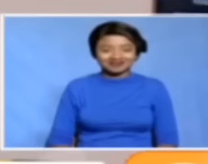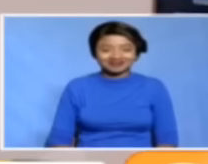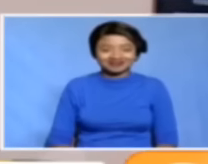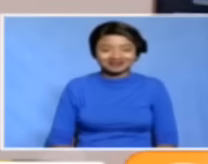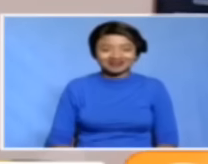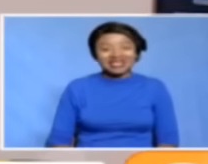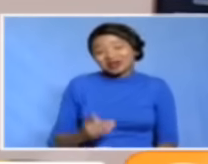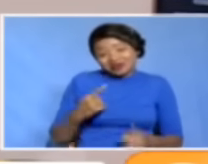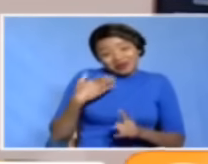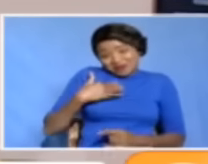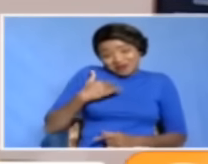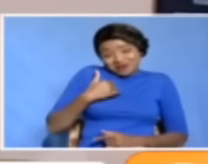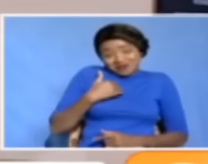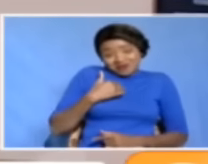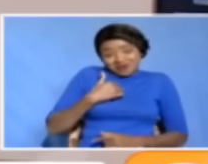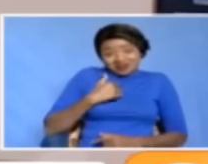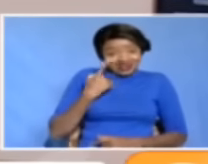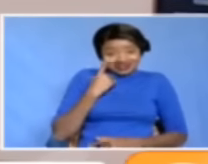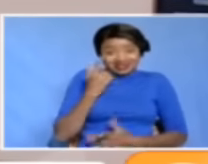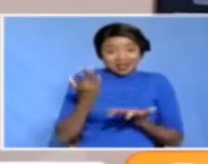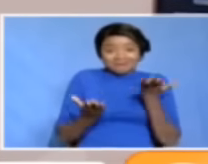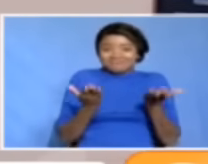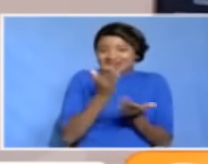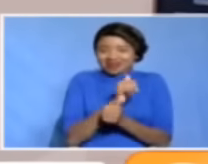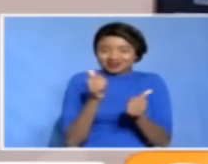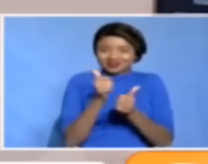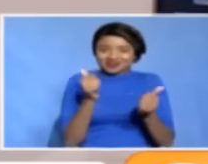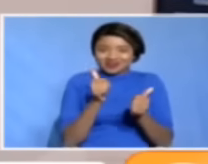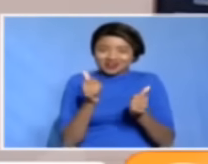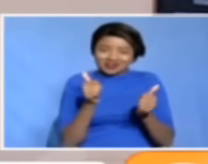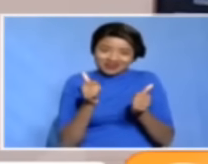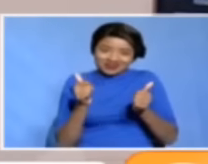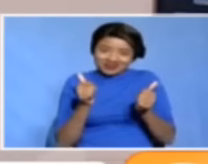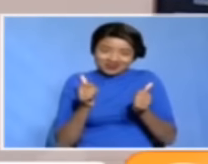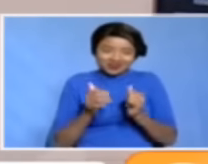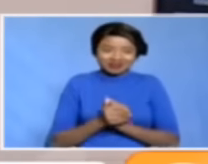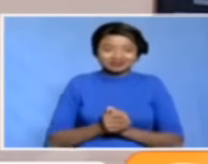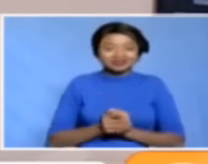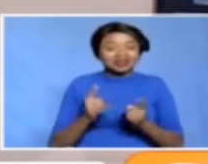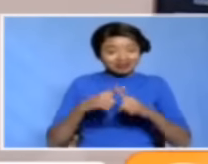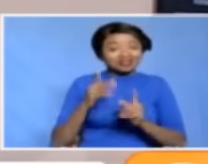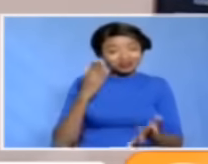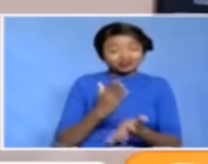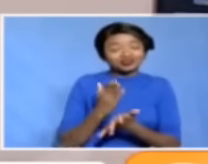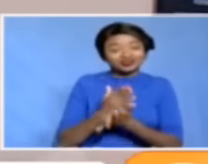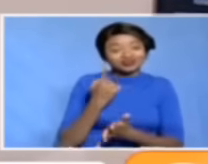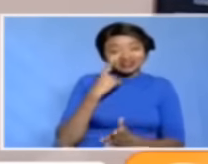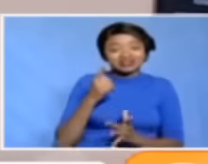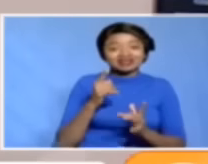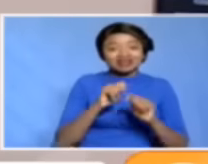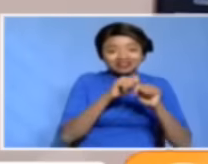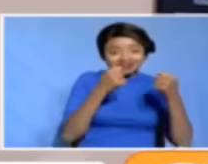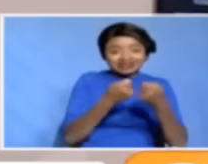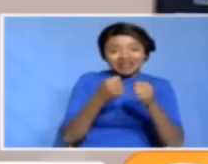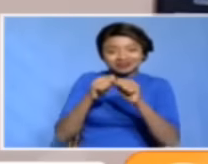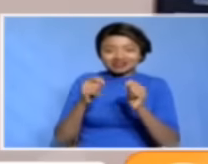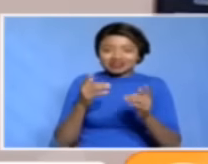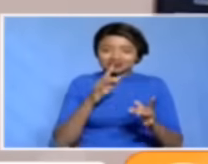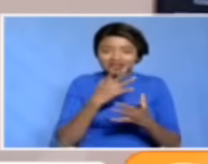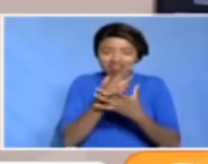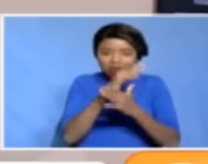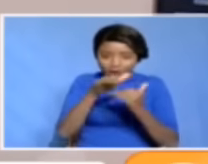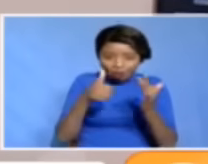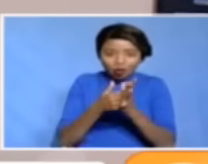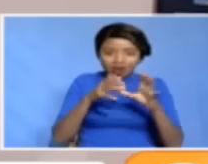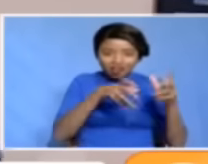in most of the parties. Of course, Jubilee is different from the rest in terms of balancing. But we've seen ethnic balancing in all the other parties.